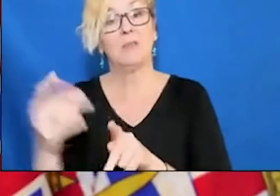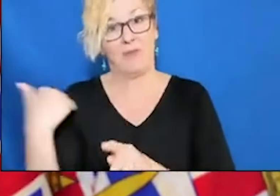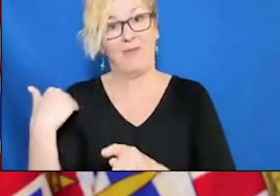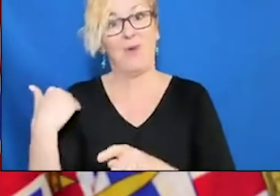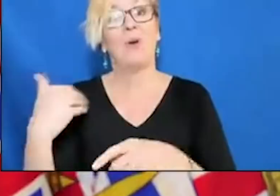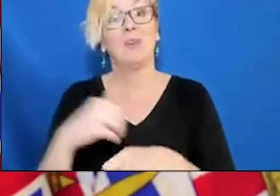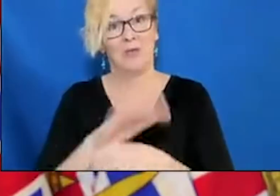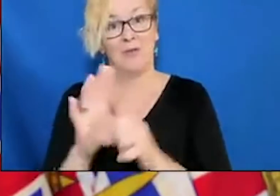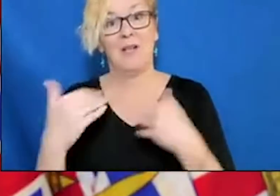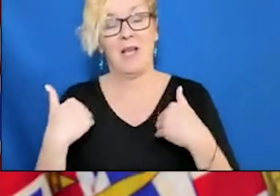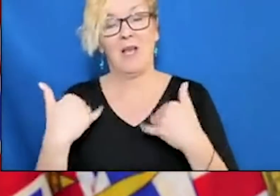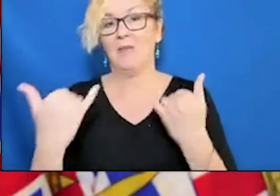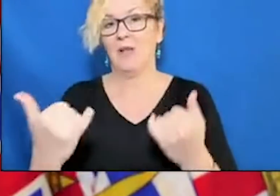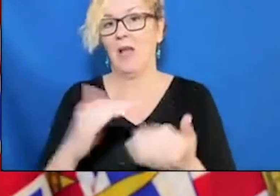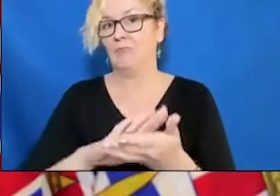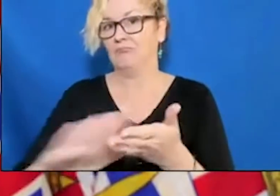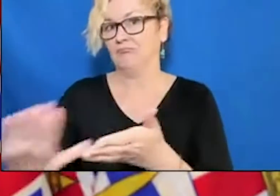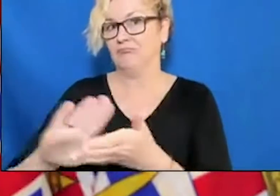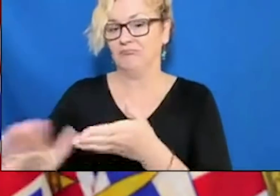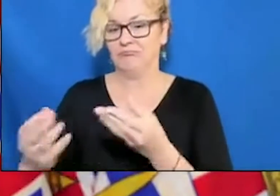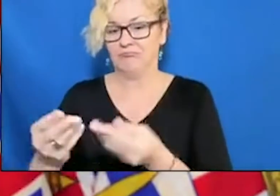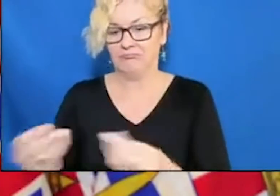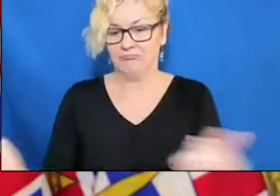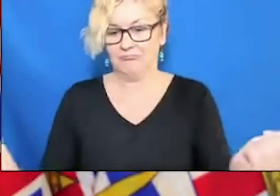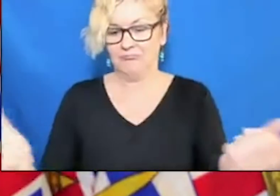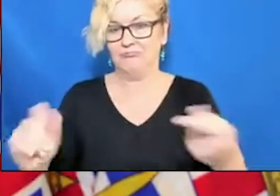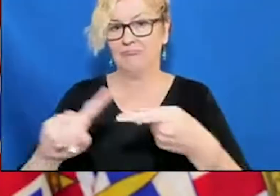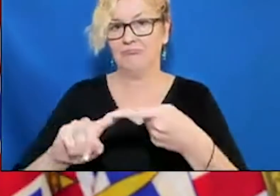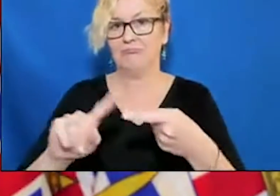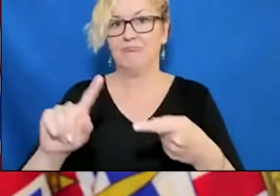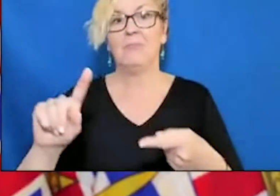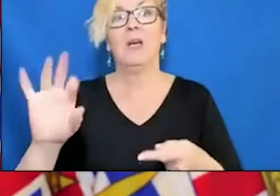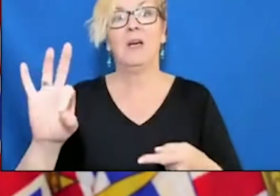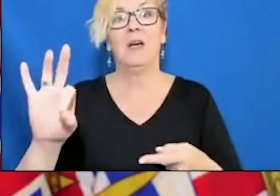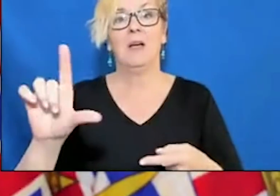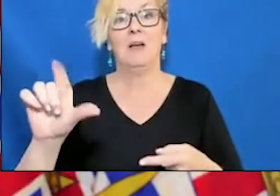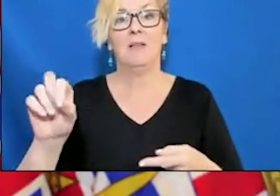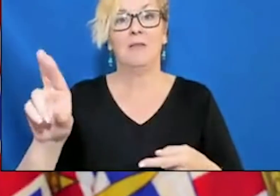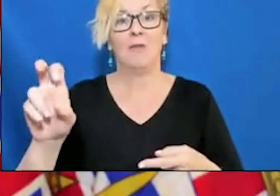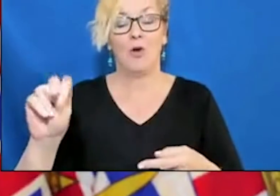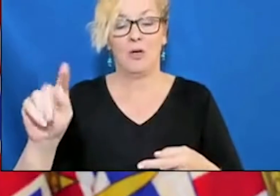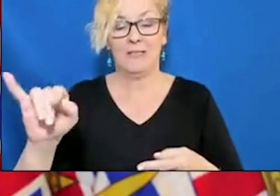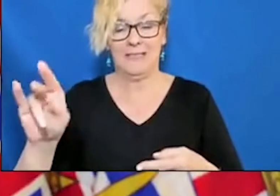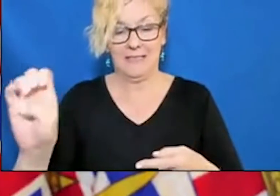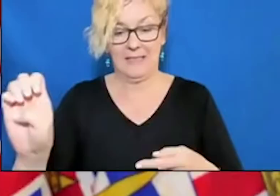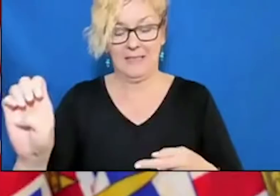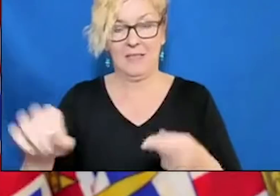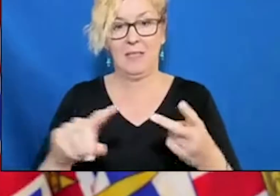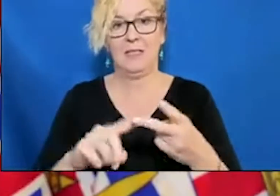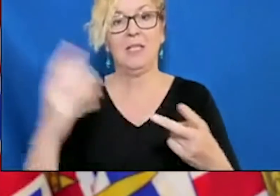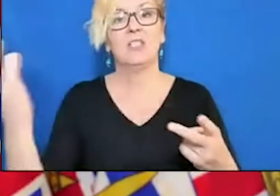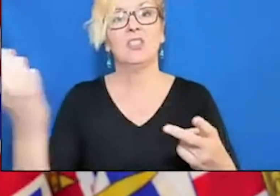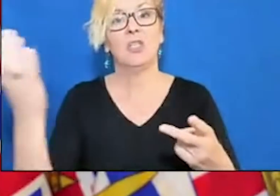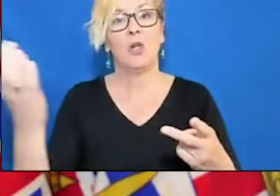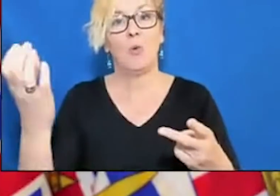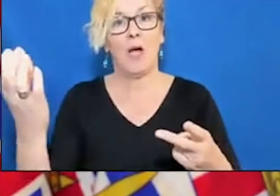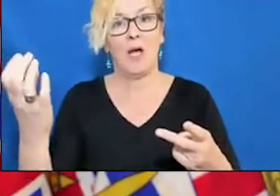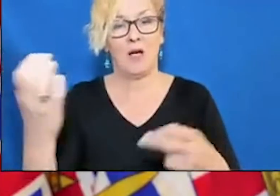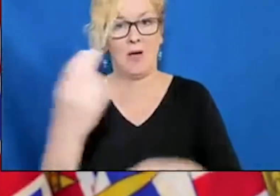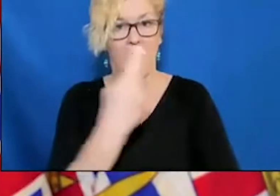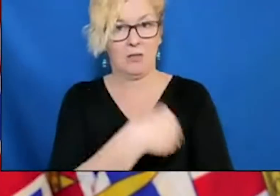active outbreaks in long-term care assisted living or independent living, and 7 in acute care units around the